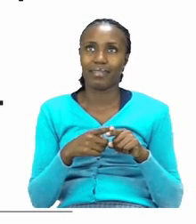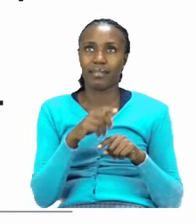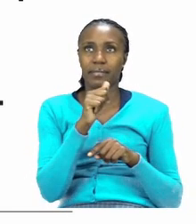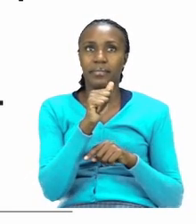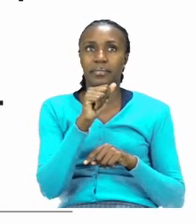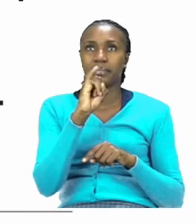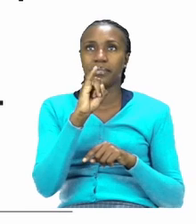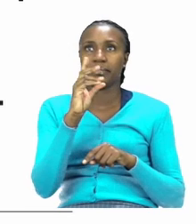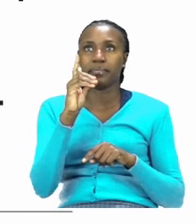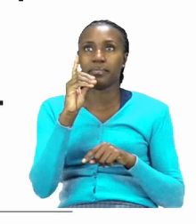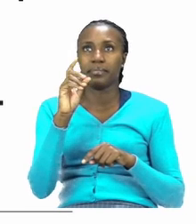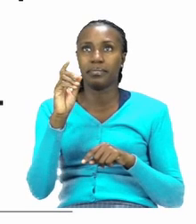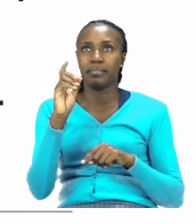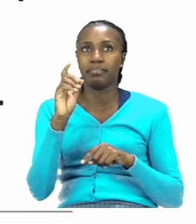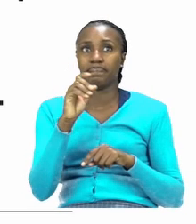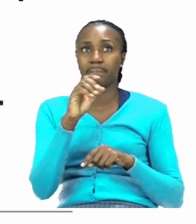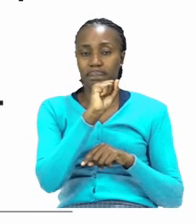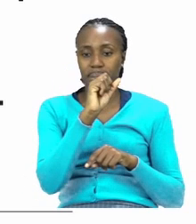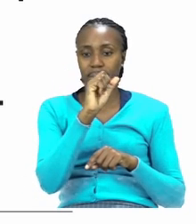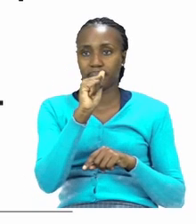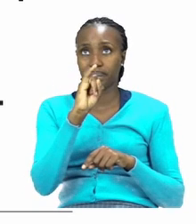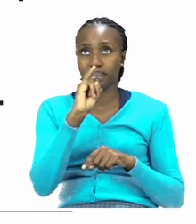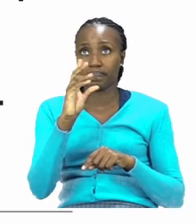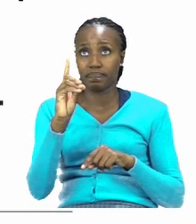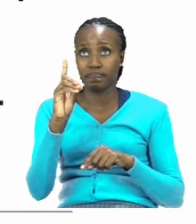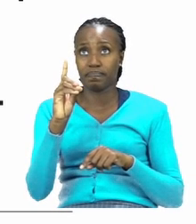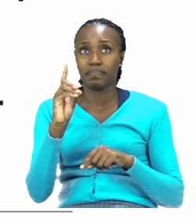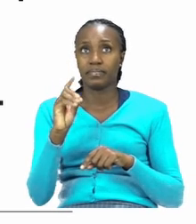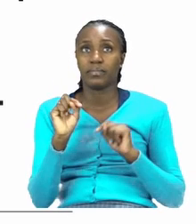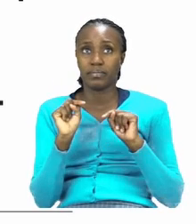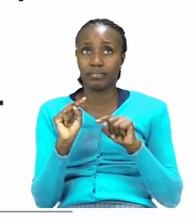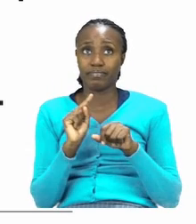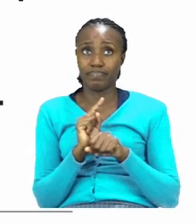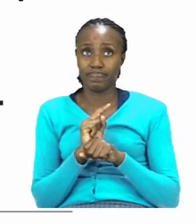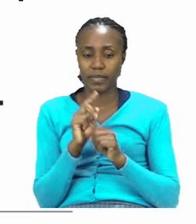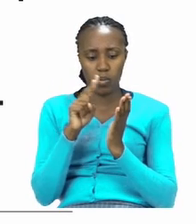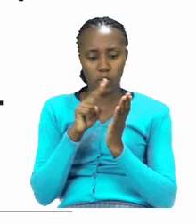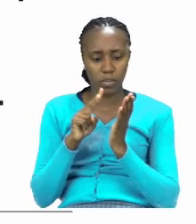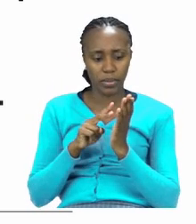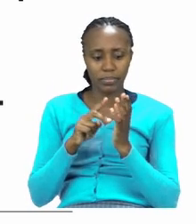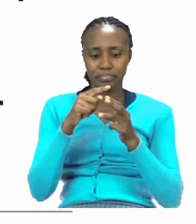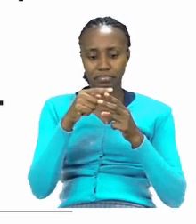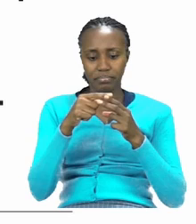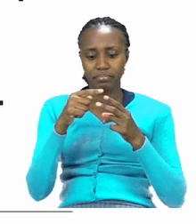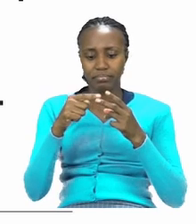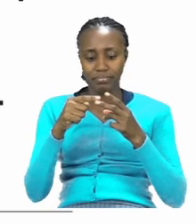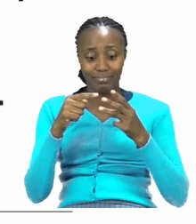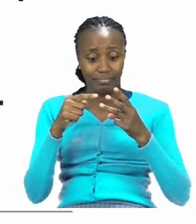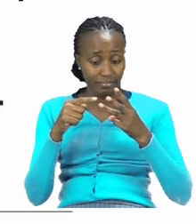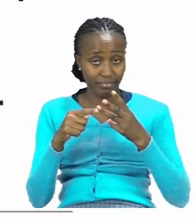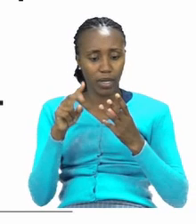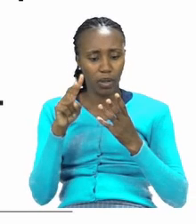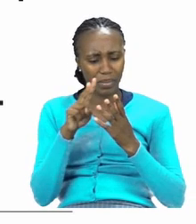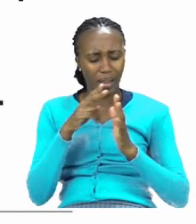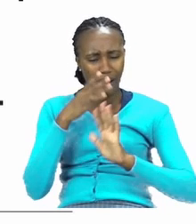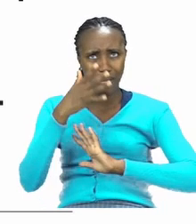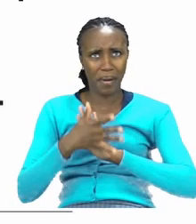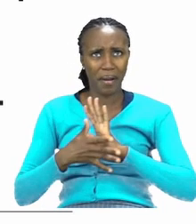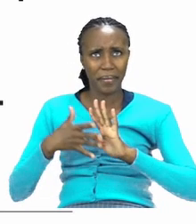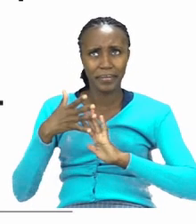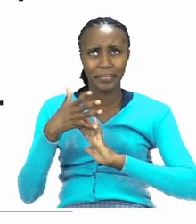Now the first part is for us to read it. So I'd like you to read the 3 words over and over again by